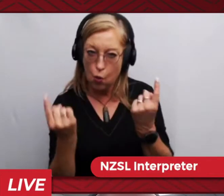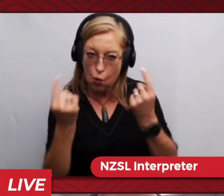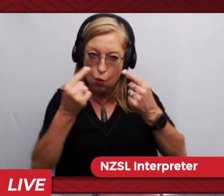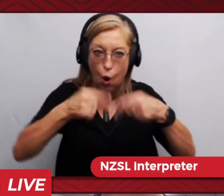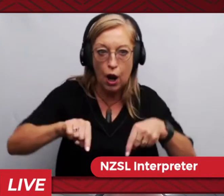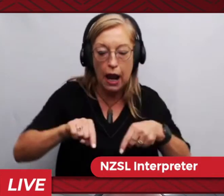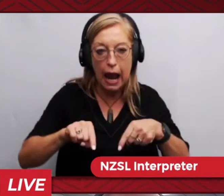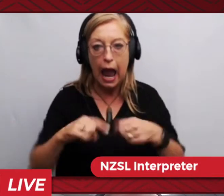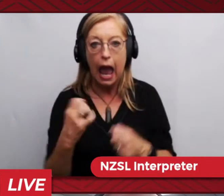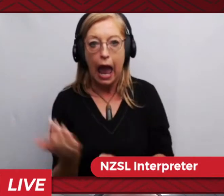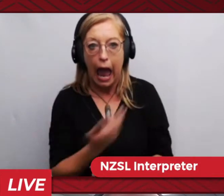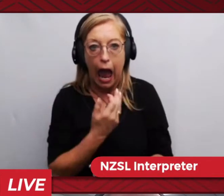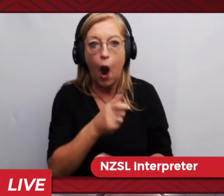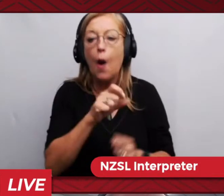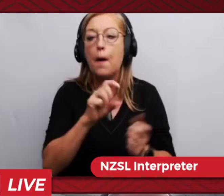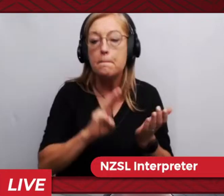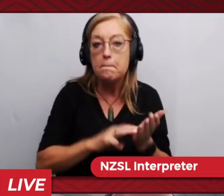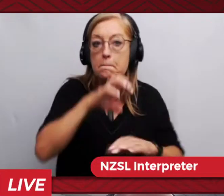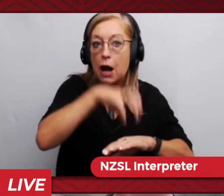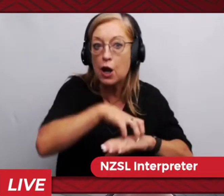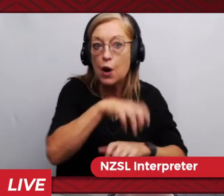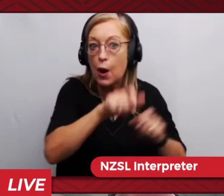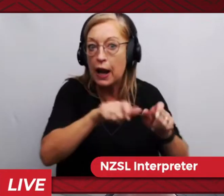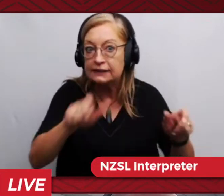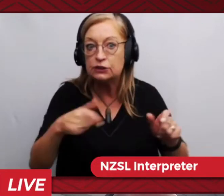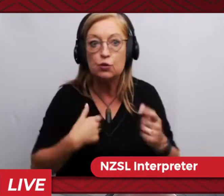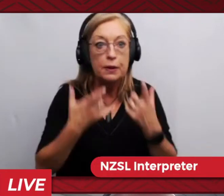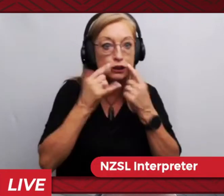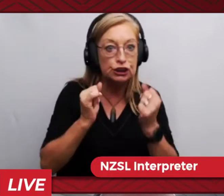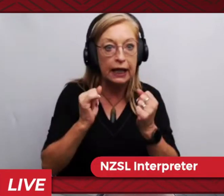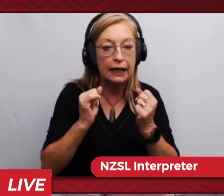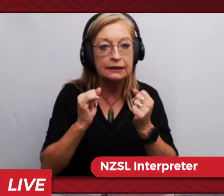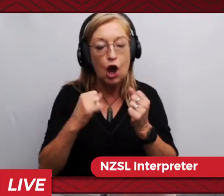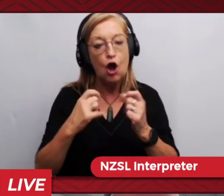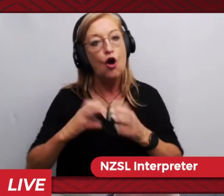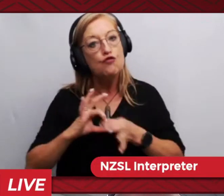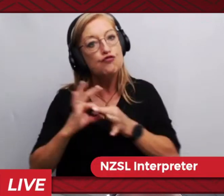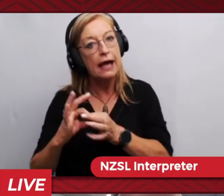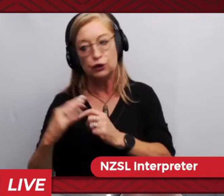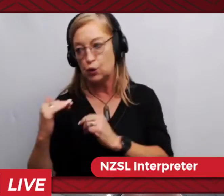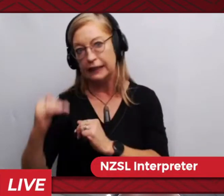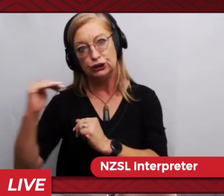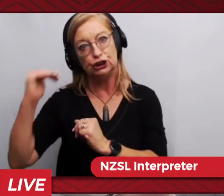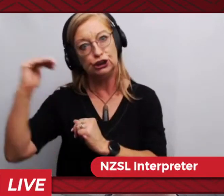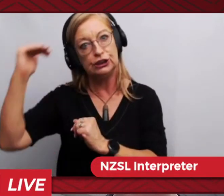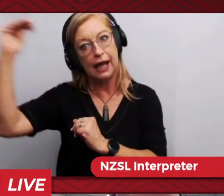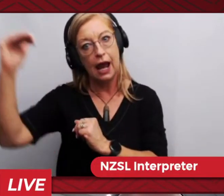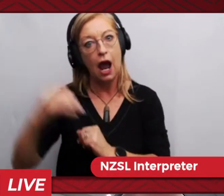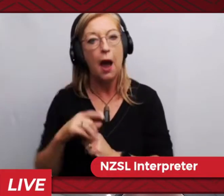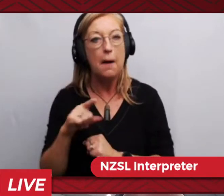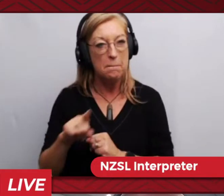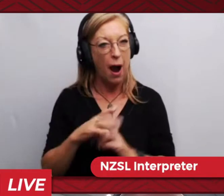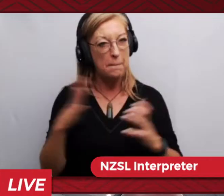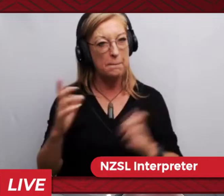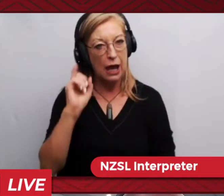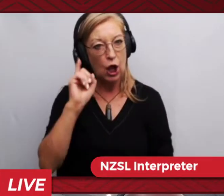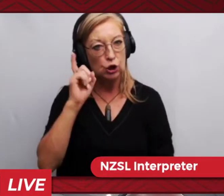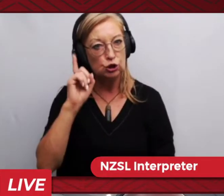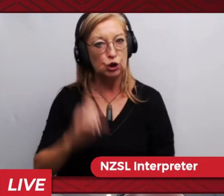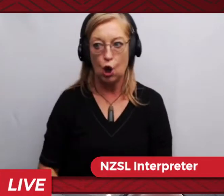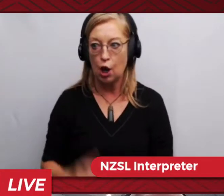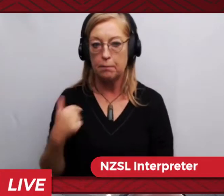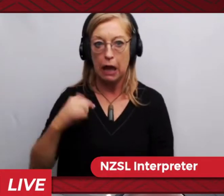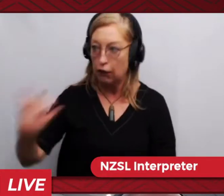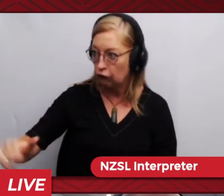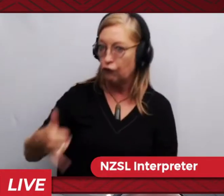Manawanui customers will be checked in on according to our tiers. My biggest concern is that I will get a random phone call at some point, which